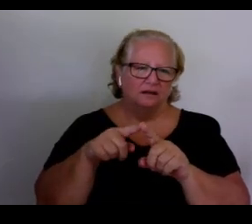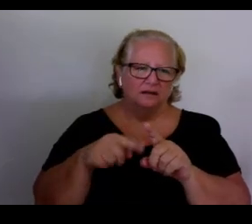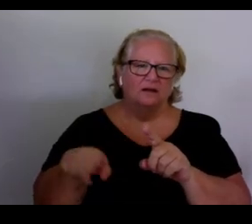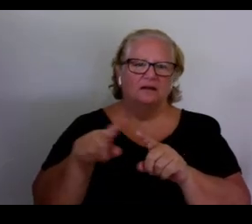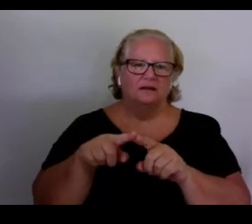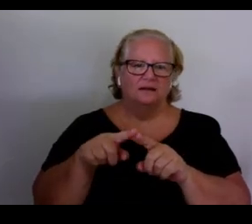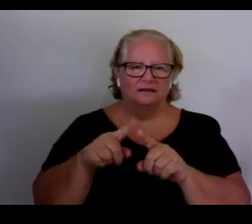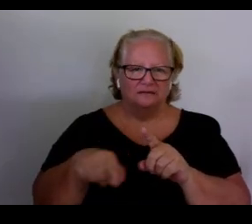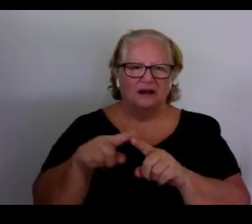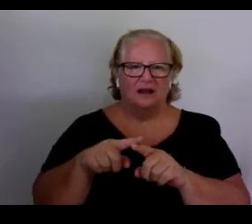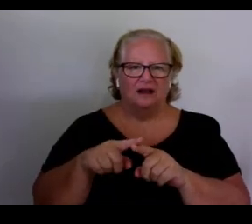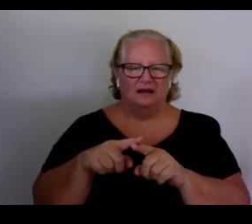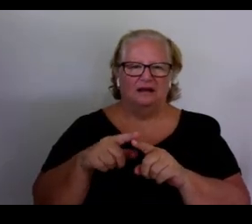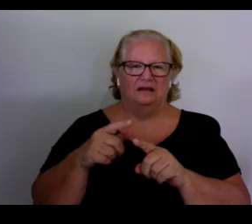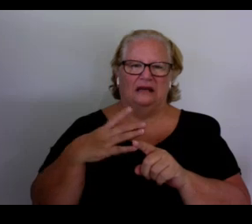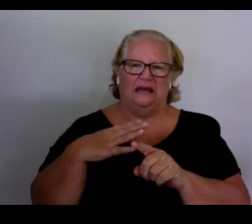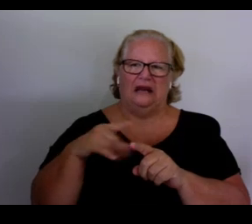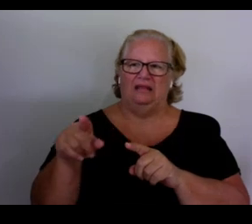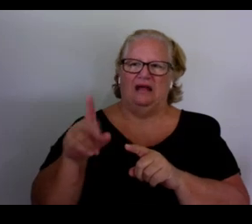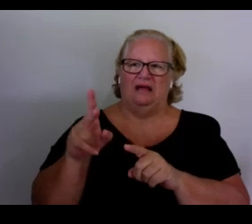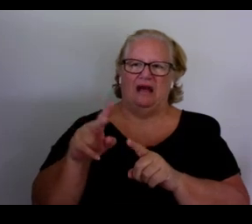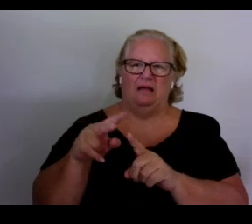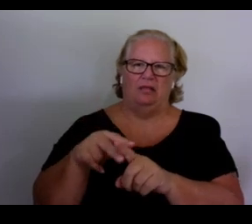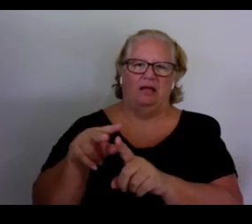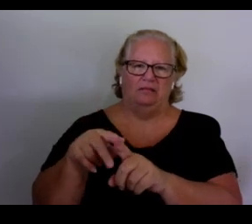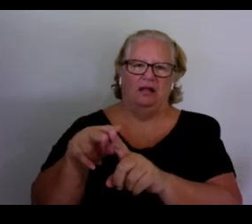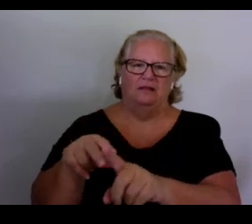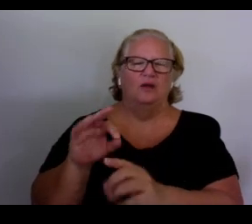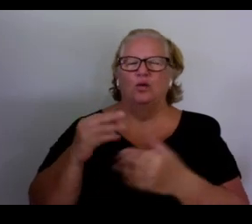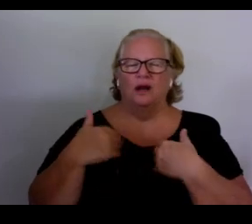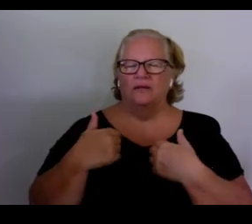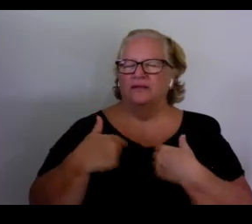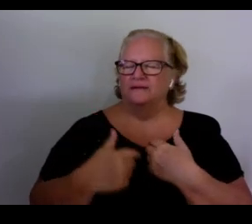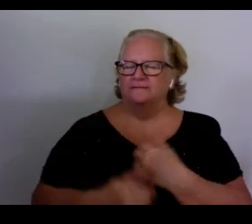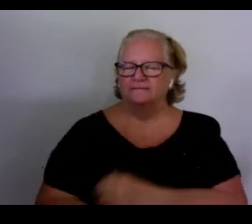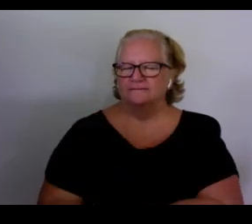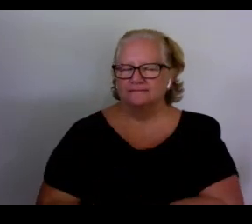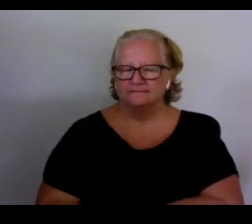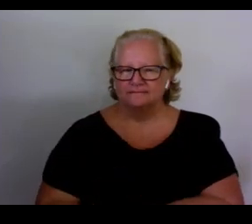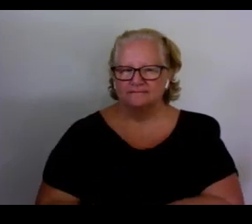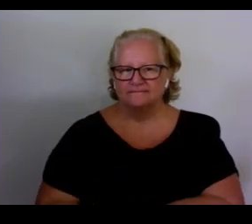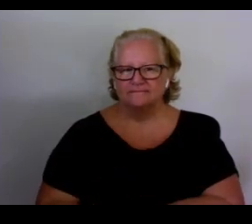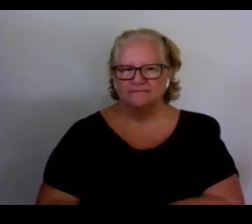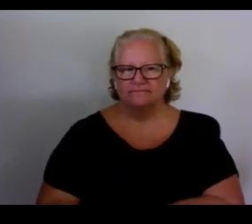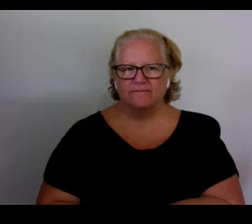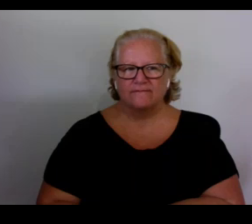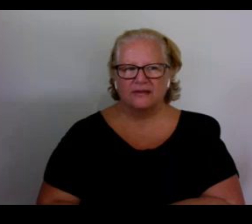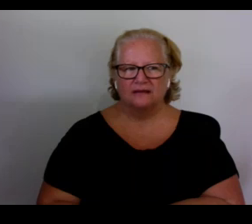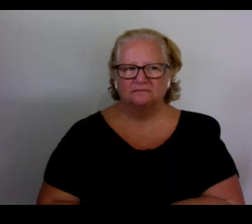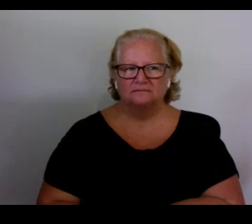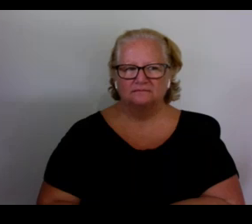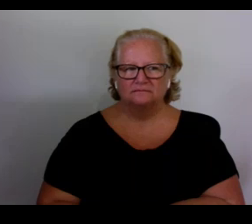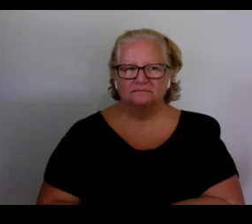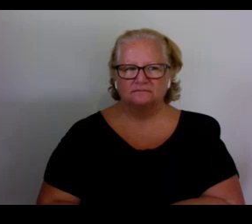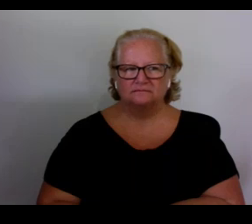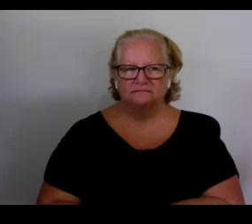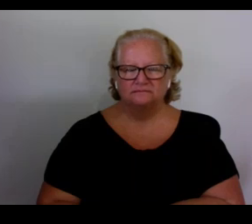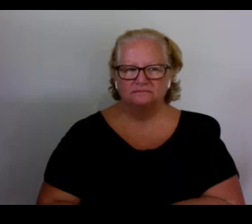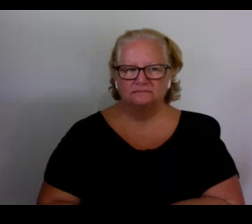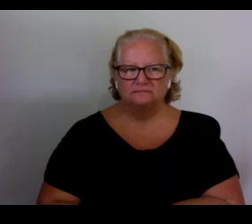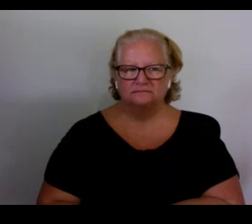wage advance act to survive. And that's not a healthy thing at all. No. So I'm